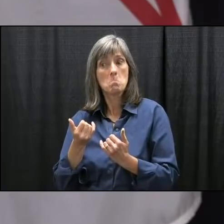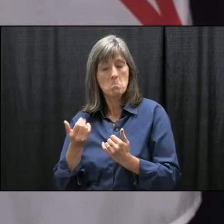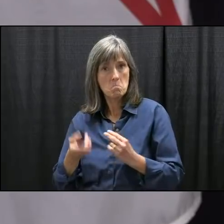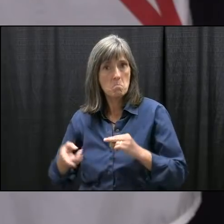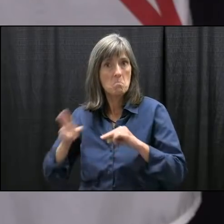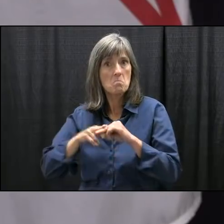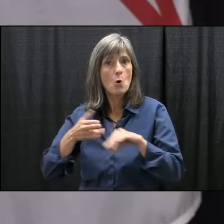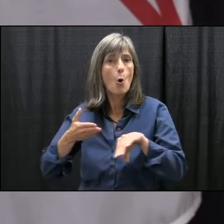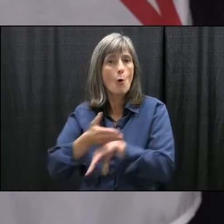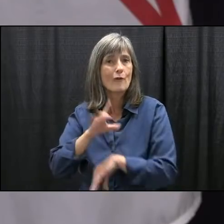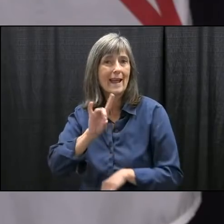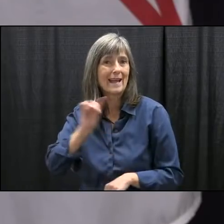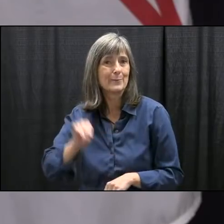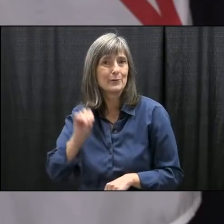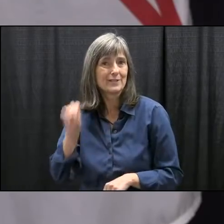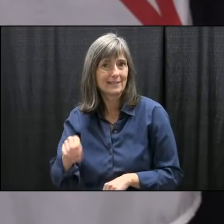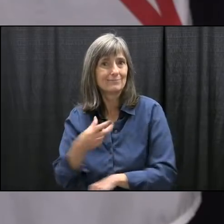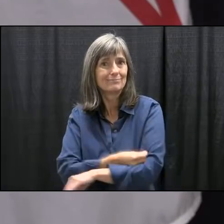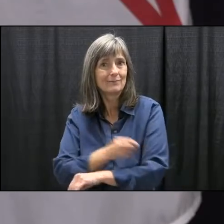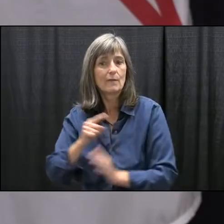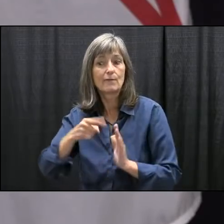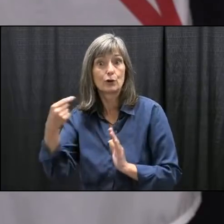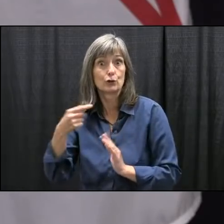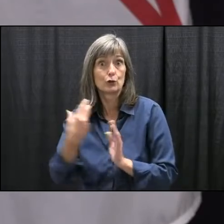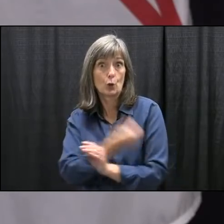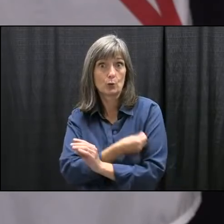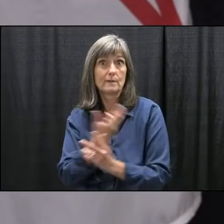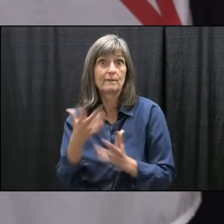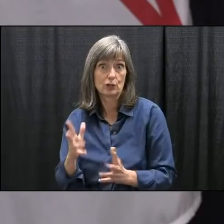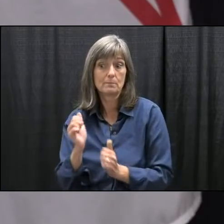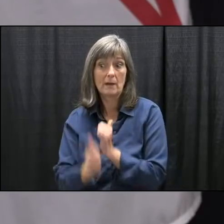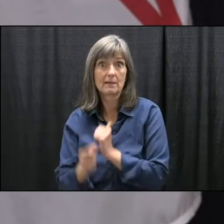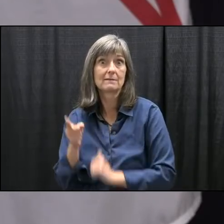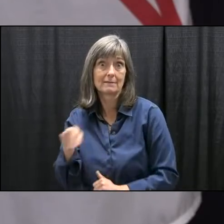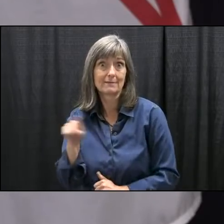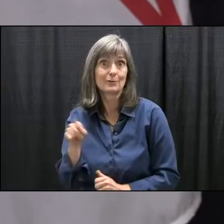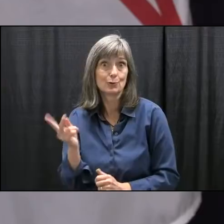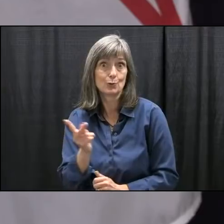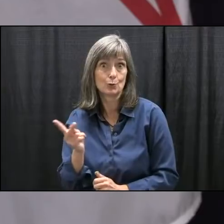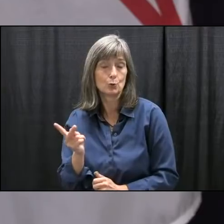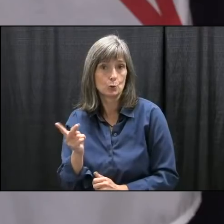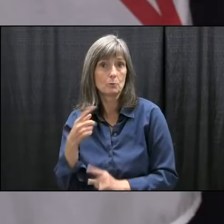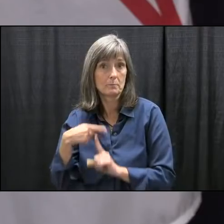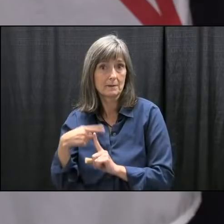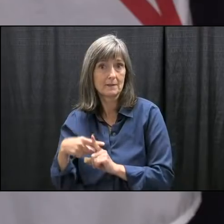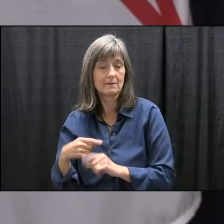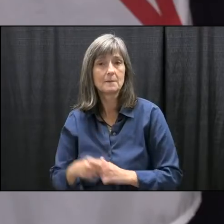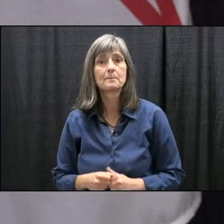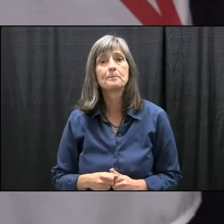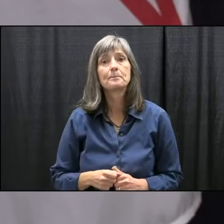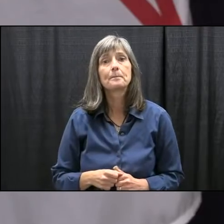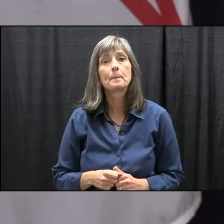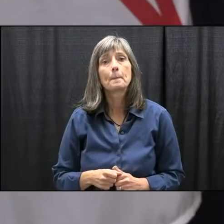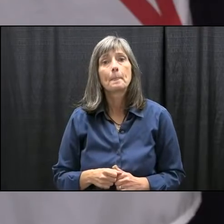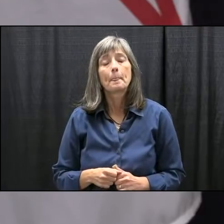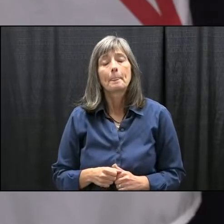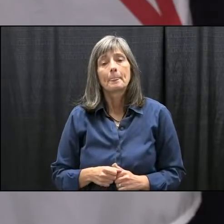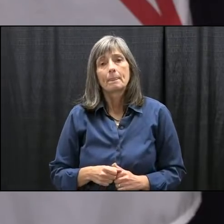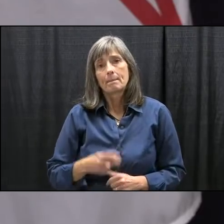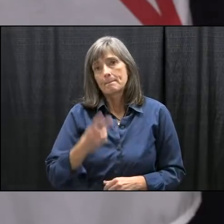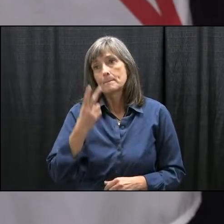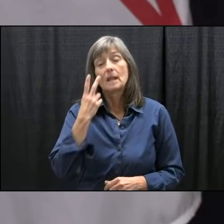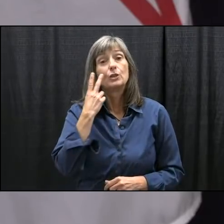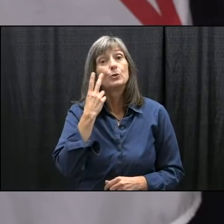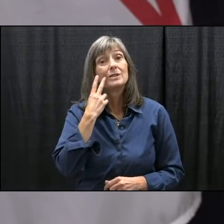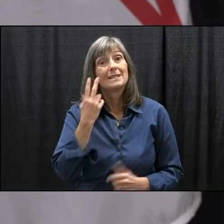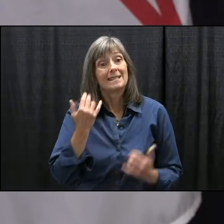over 80% with dose 1. You can see from the slide about the variants that our